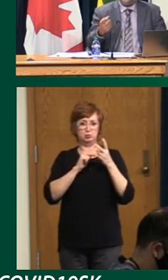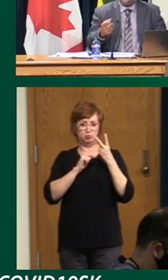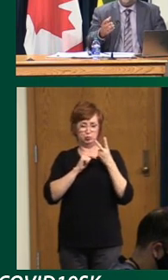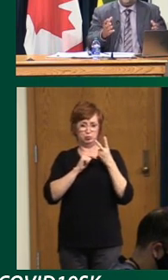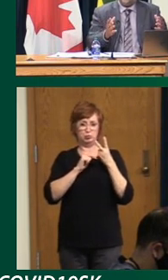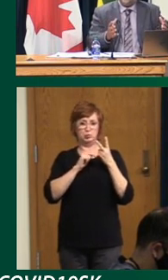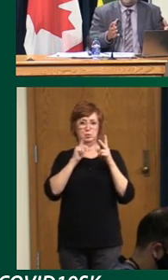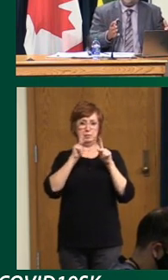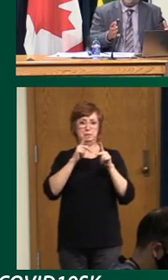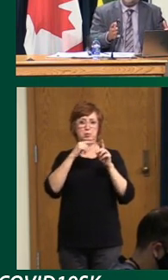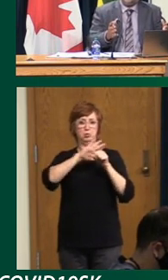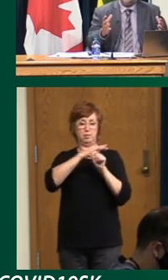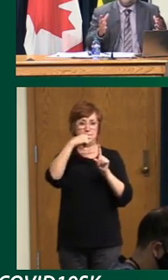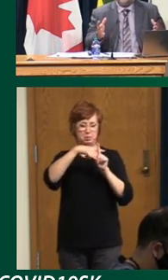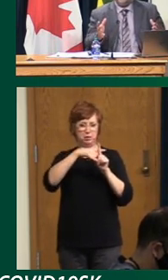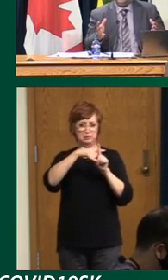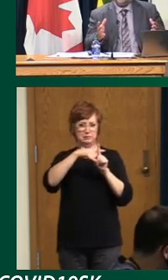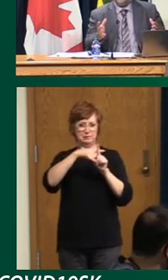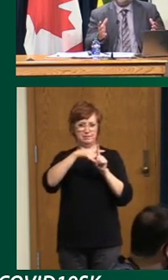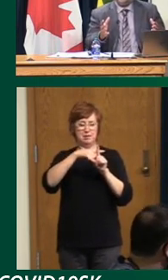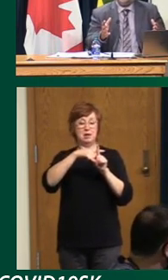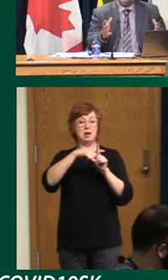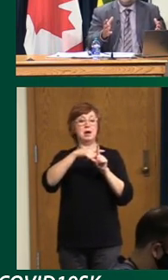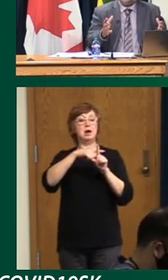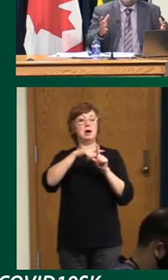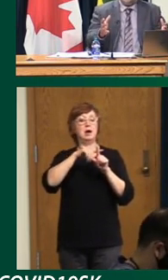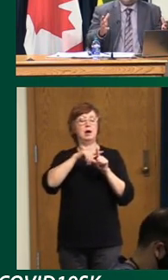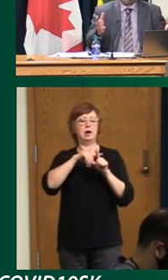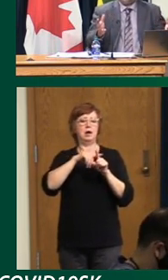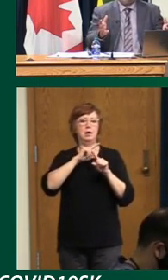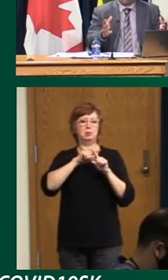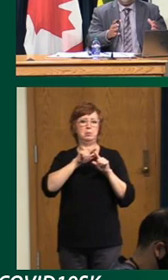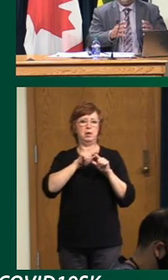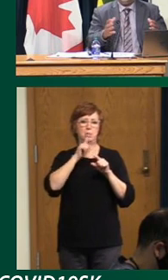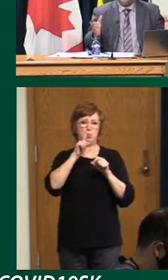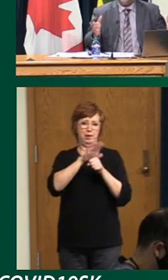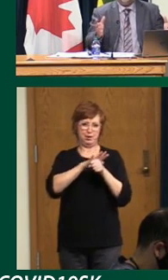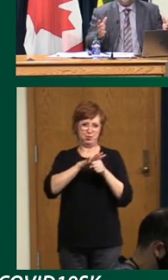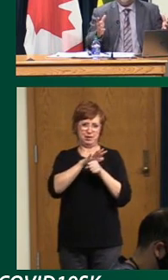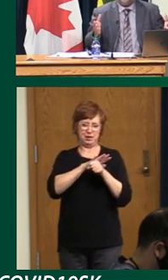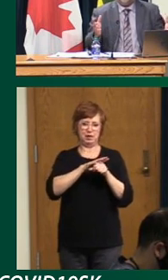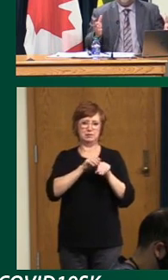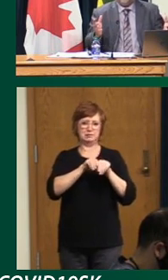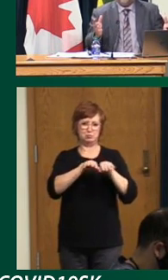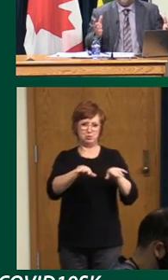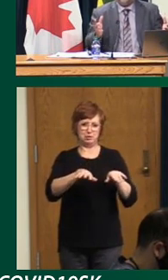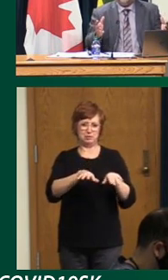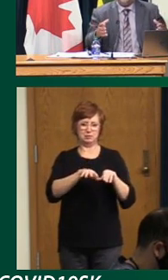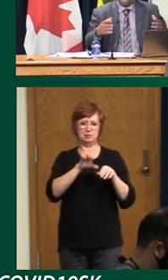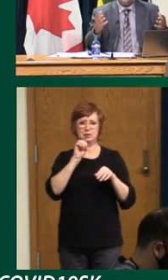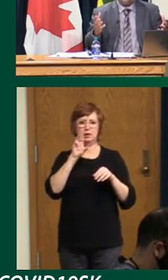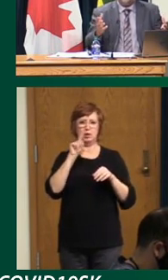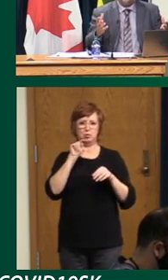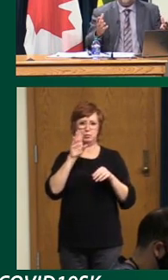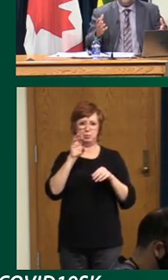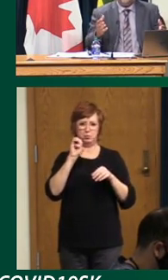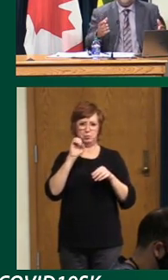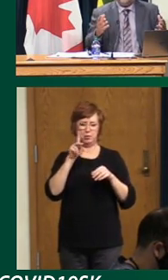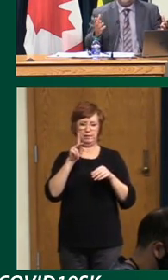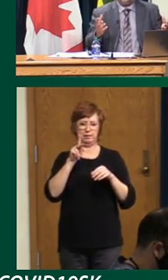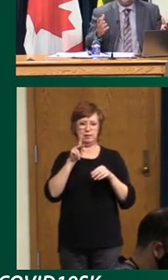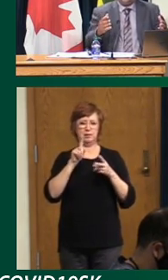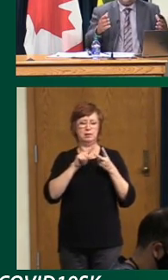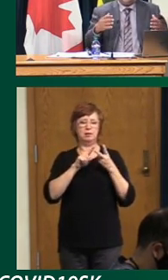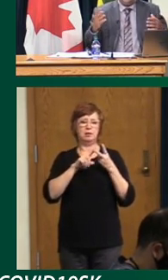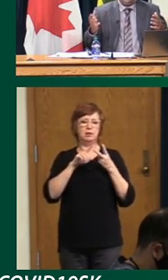is happening. Was there lack of mask use, lack of physical distancing? And sometimes, everything can be in place and an outbreak happens, and that's called a super spreader